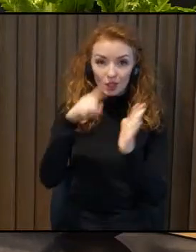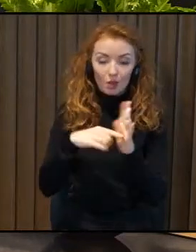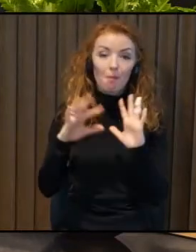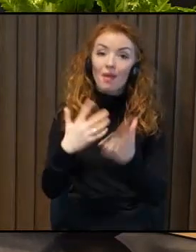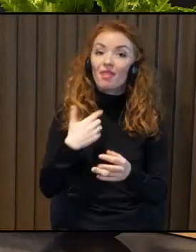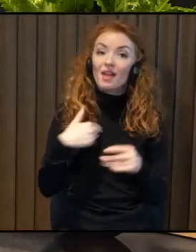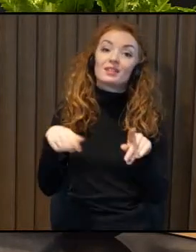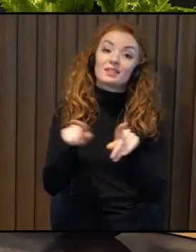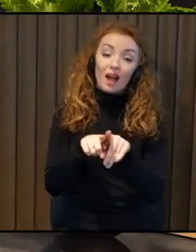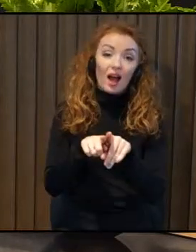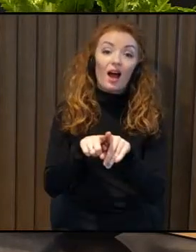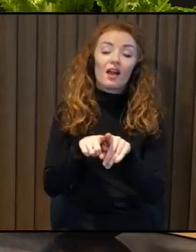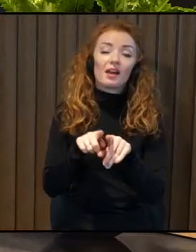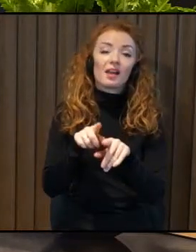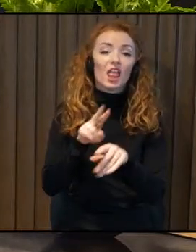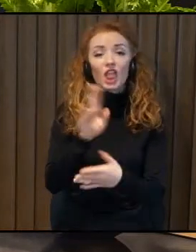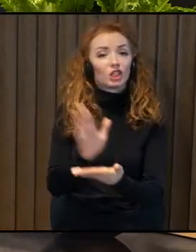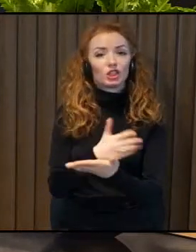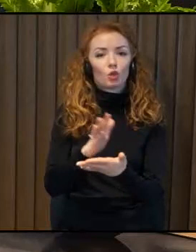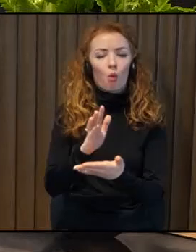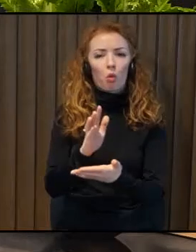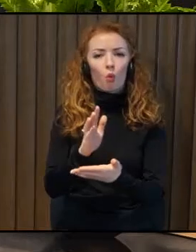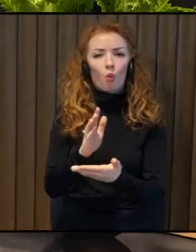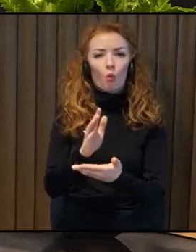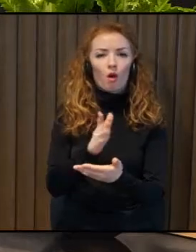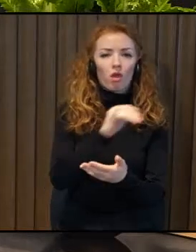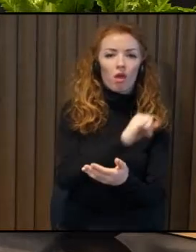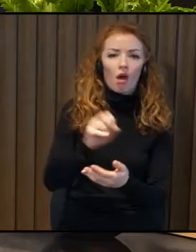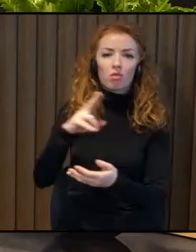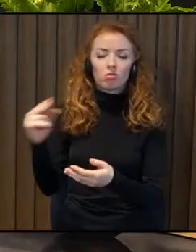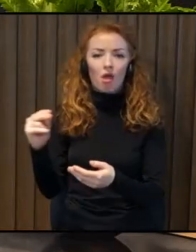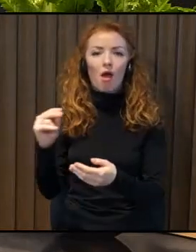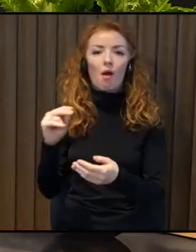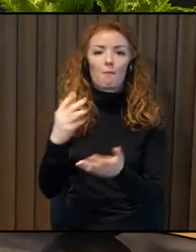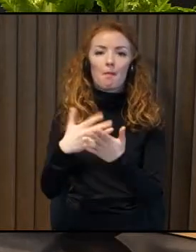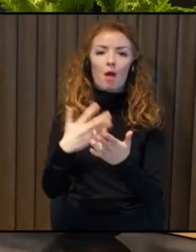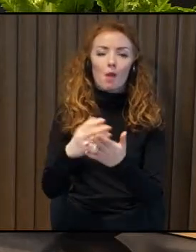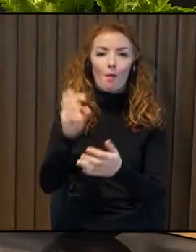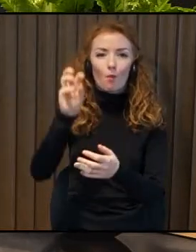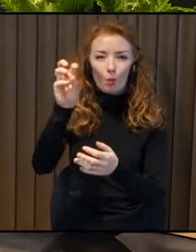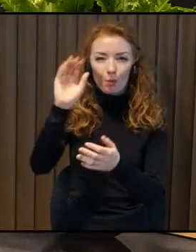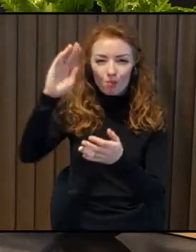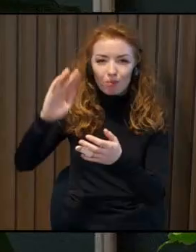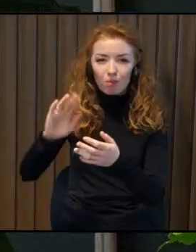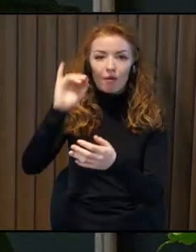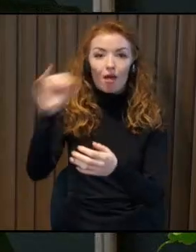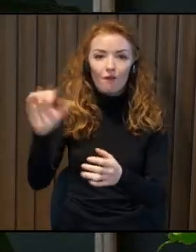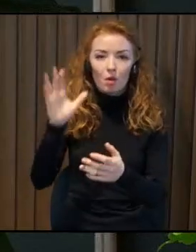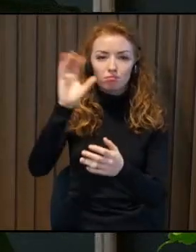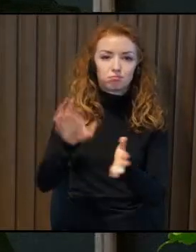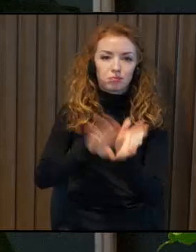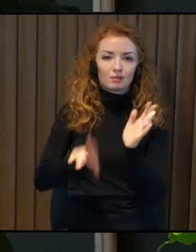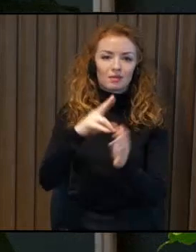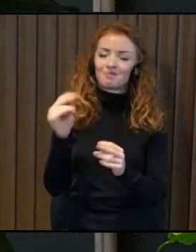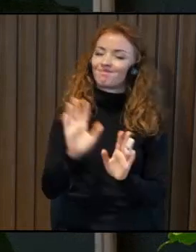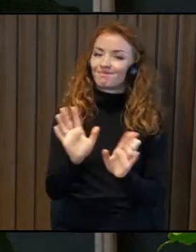is a very important question, but I don't look at it just black and white, like to have